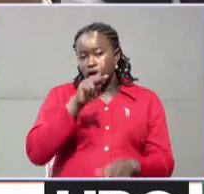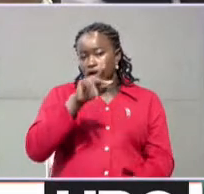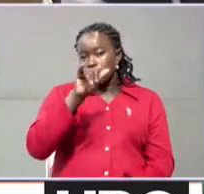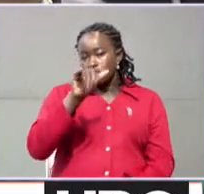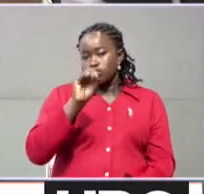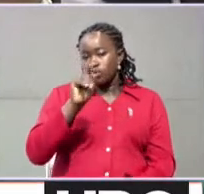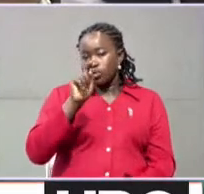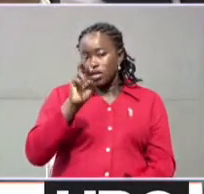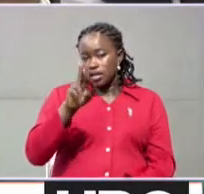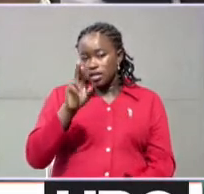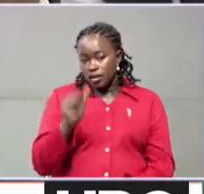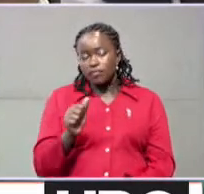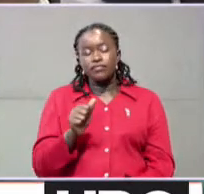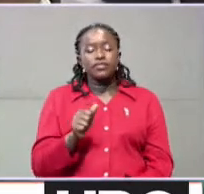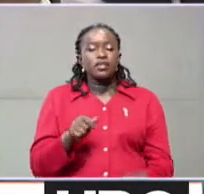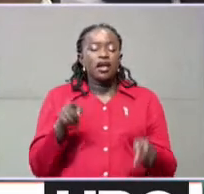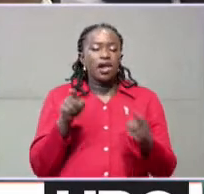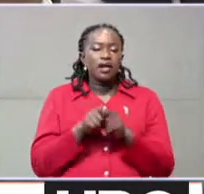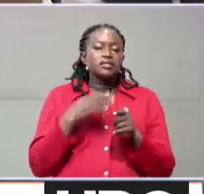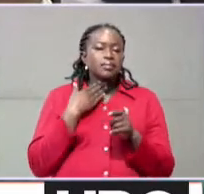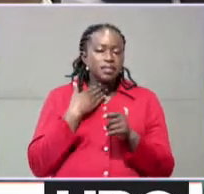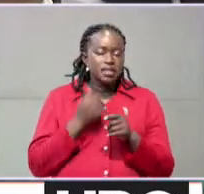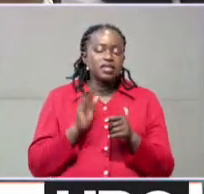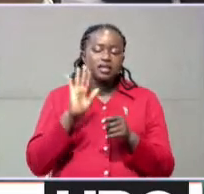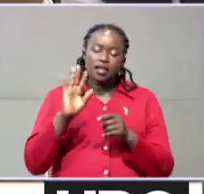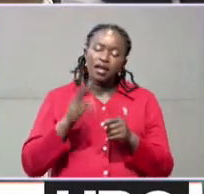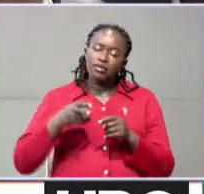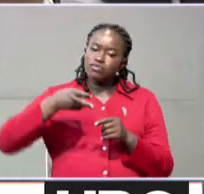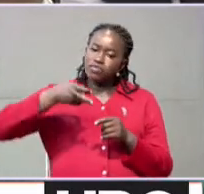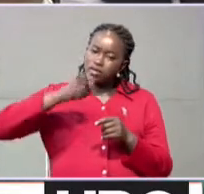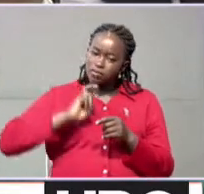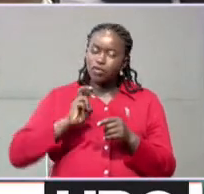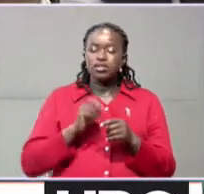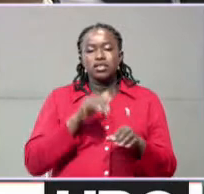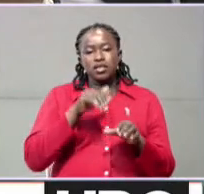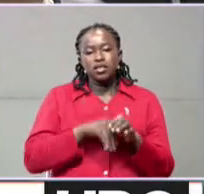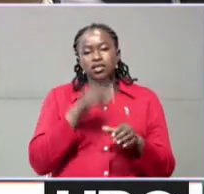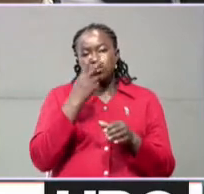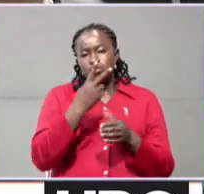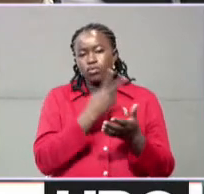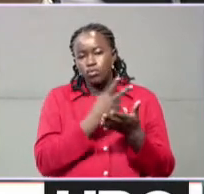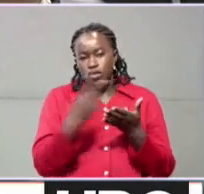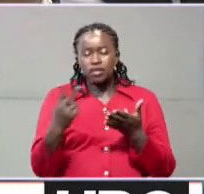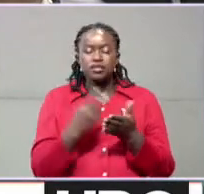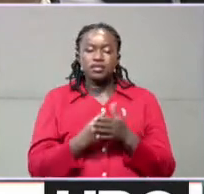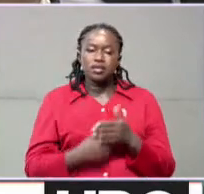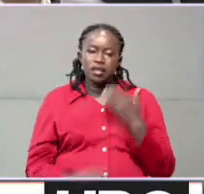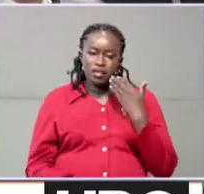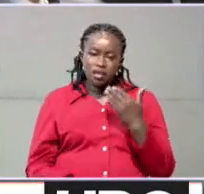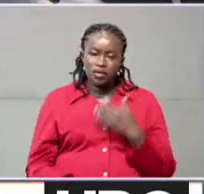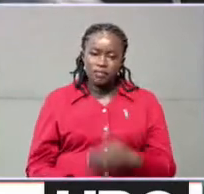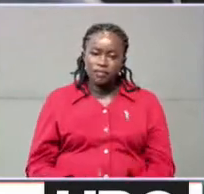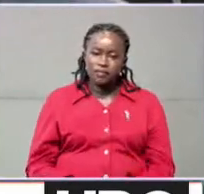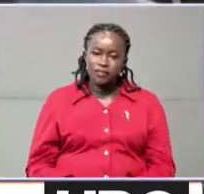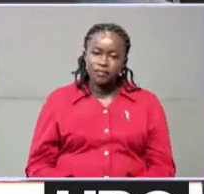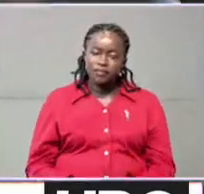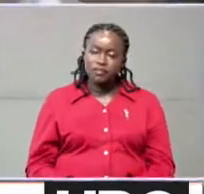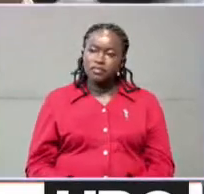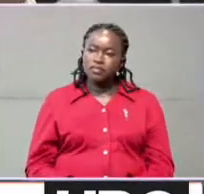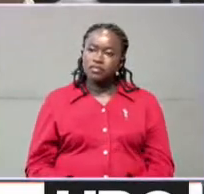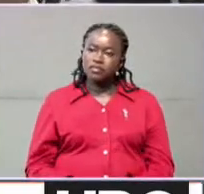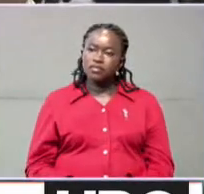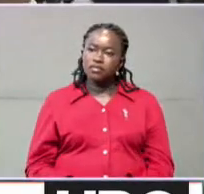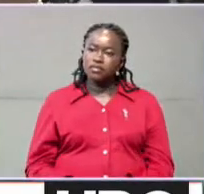that will require their response within two weeks thank you thank you but